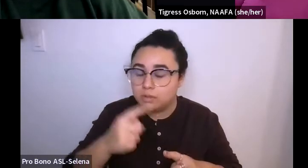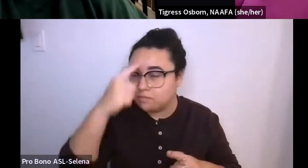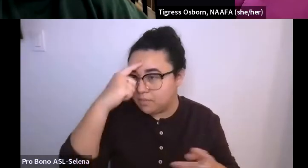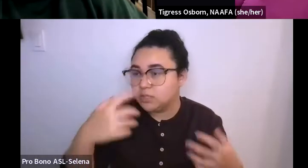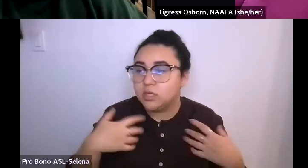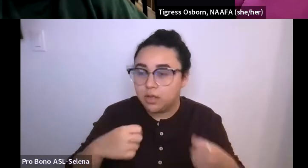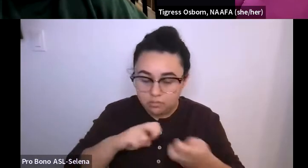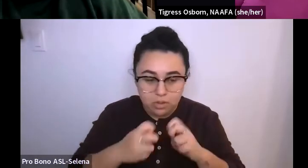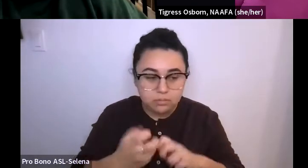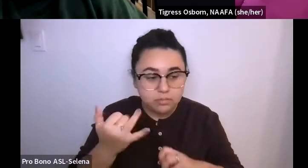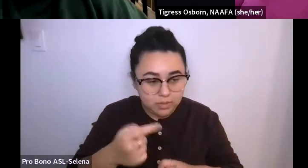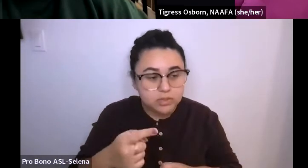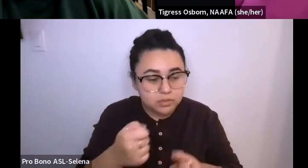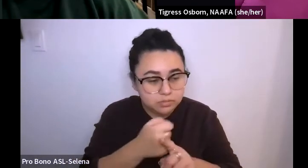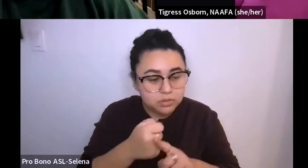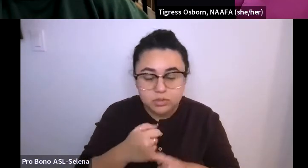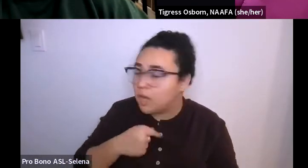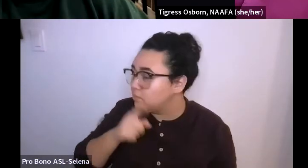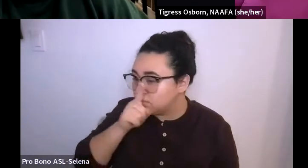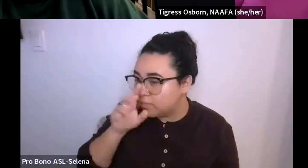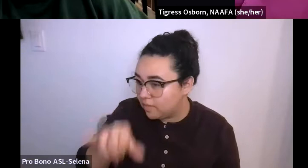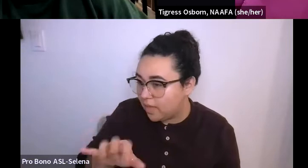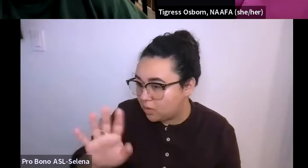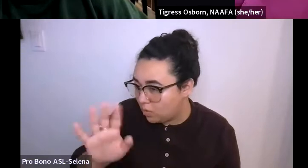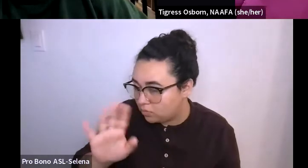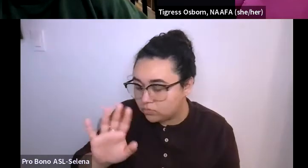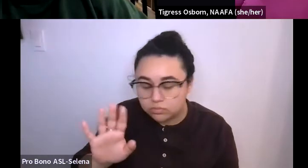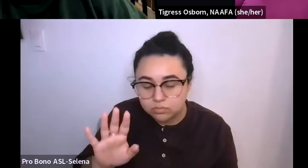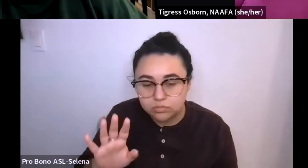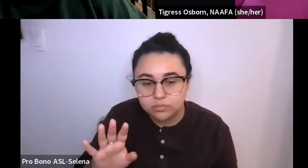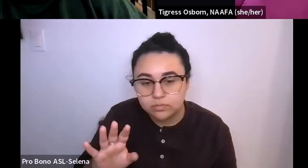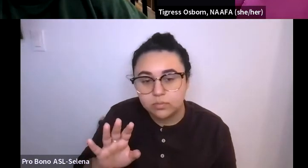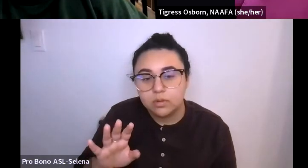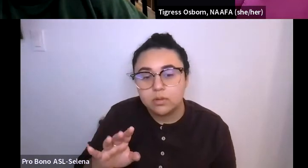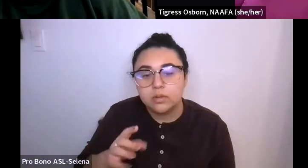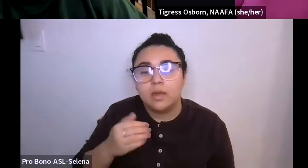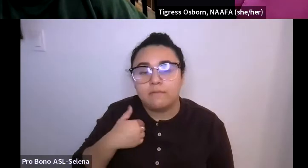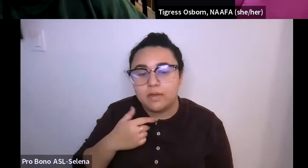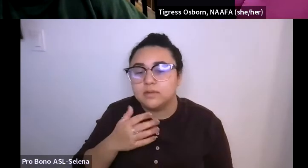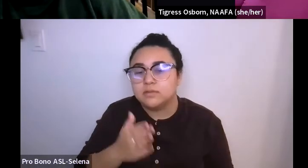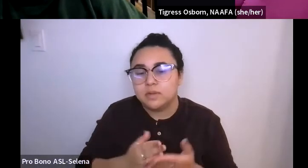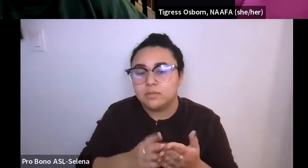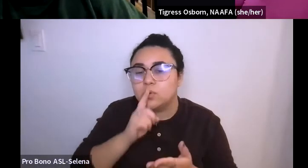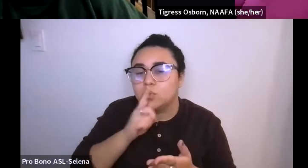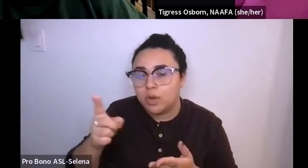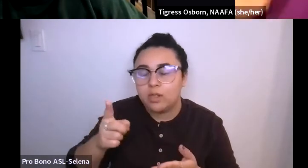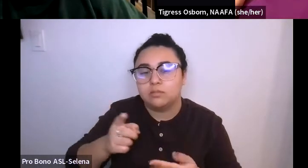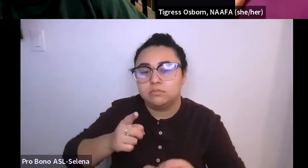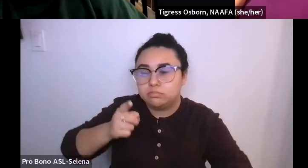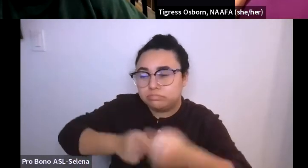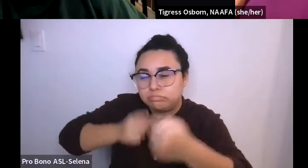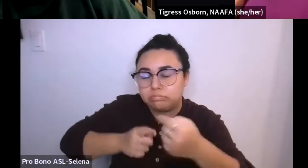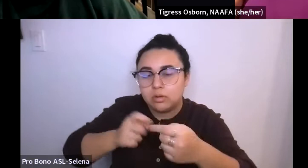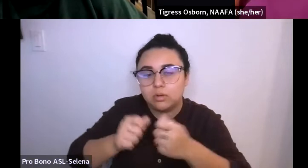abused? No, I didn't say that. I've had some real arguments with